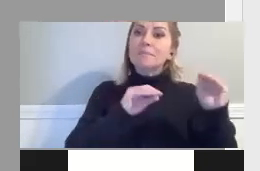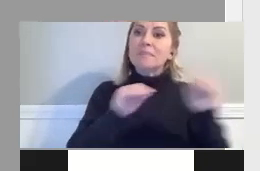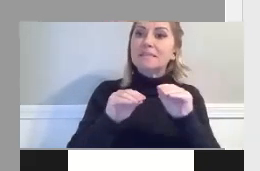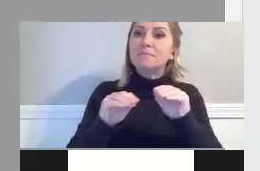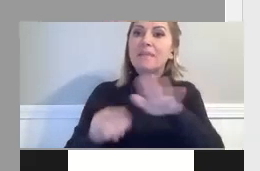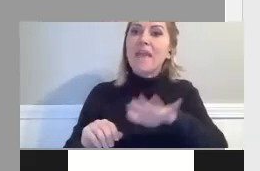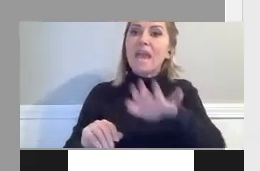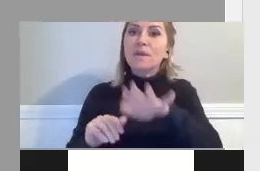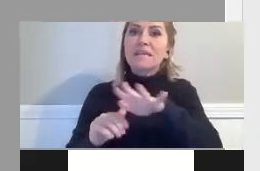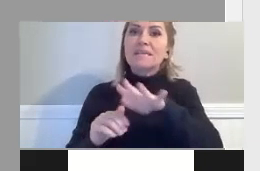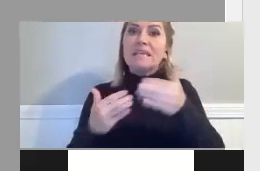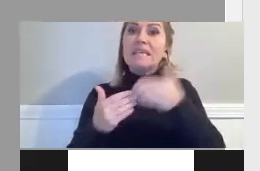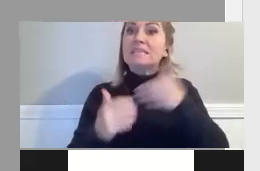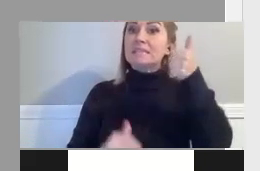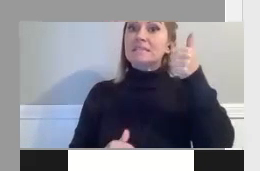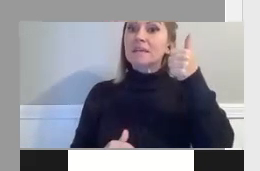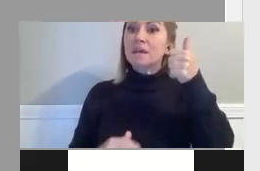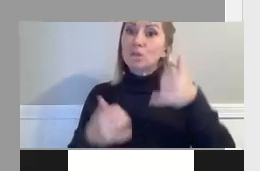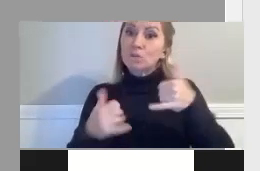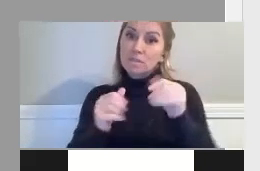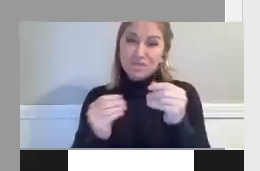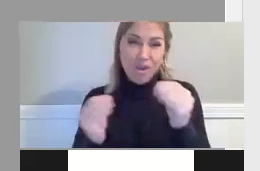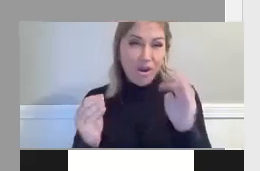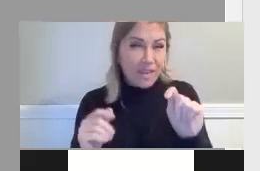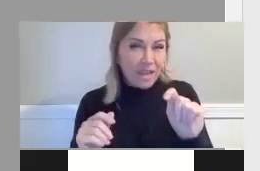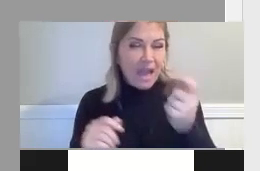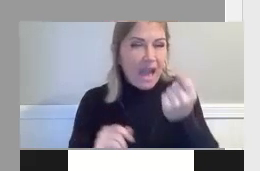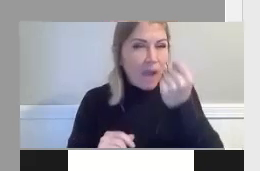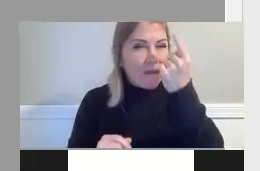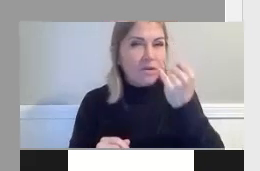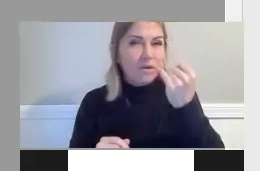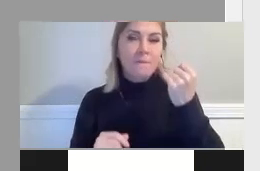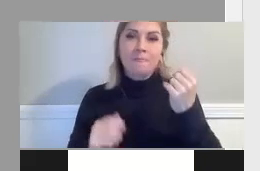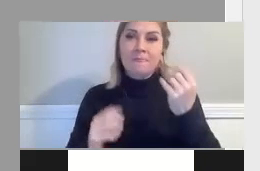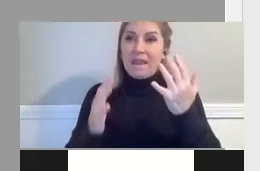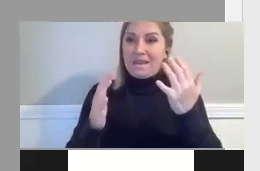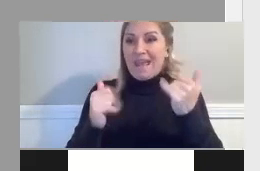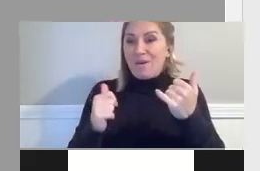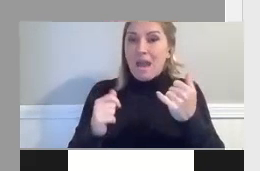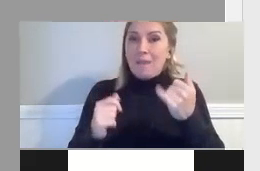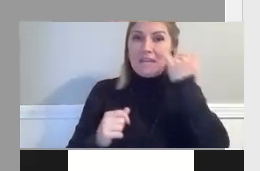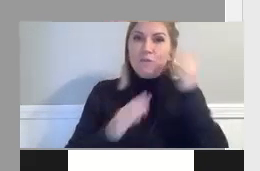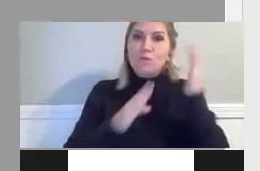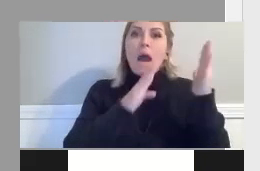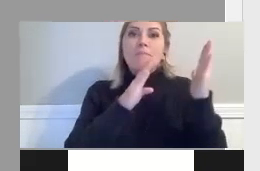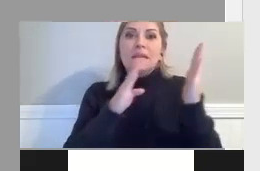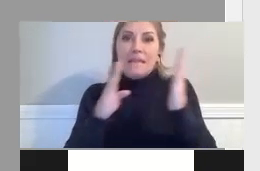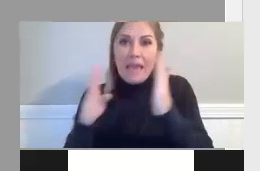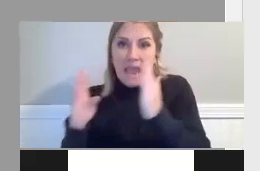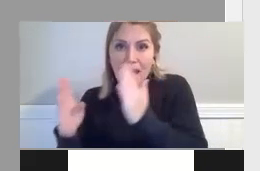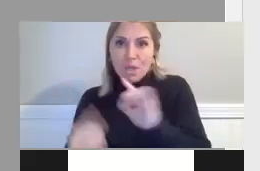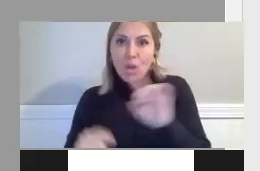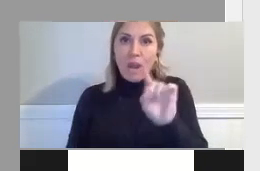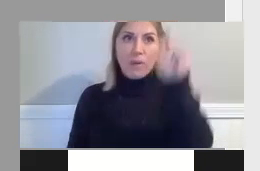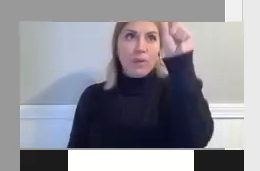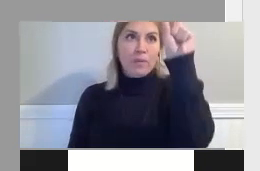most convenient, you will still solve it. But if you now, instead, if you plan as to where you can place